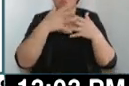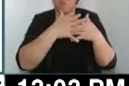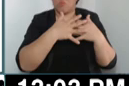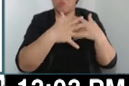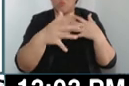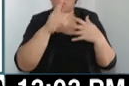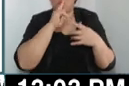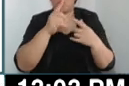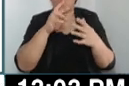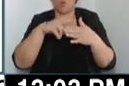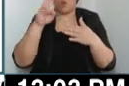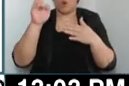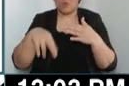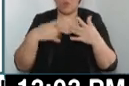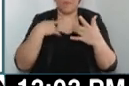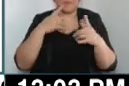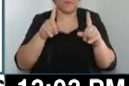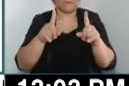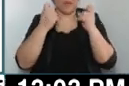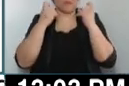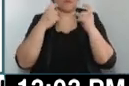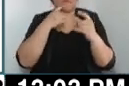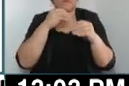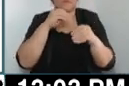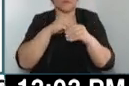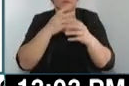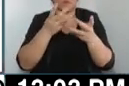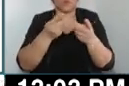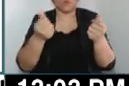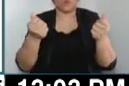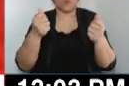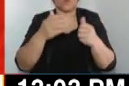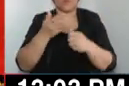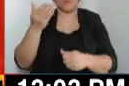interest to resolve it quickly and diplomatically. Eugene Adalia, BNC. We continue to believe that there is going